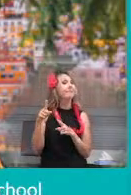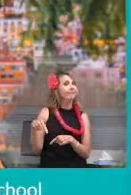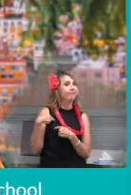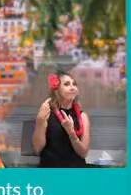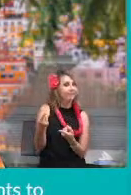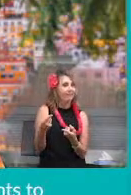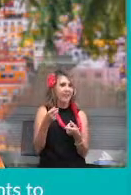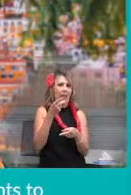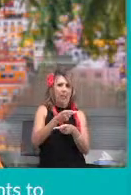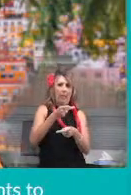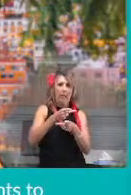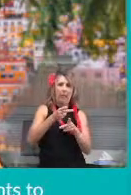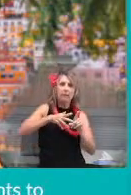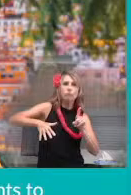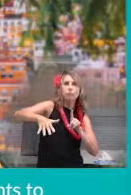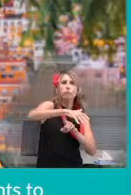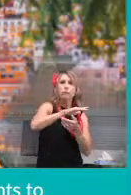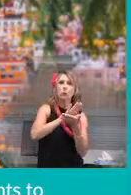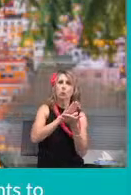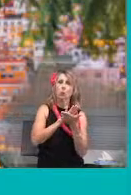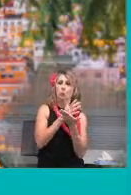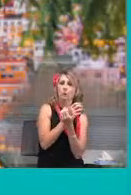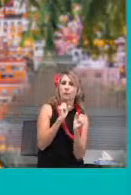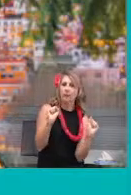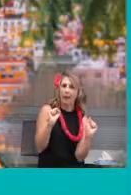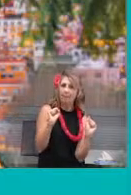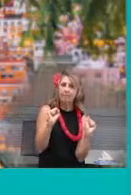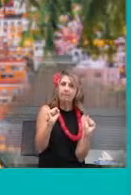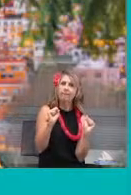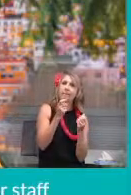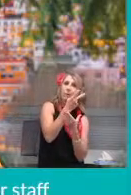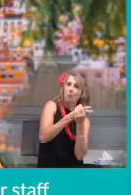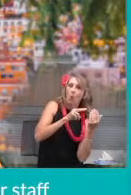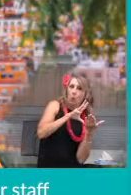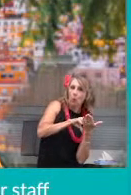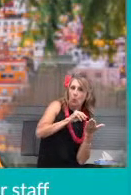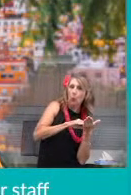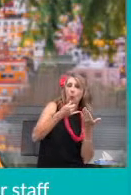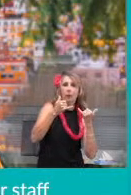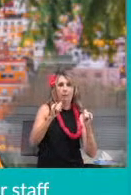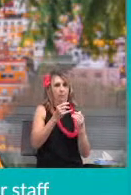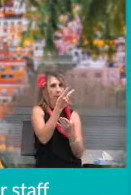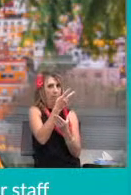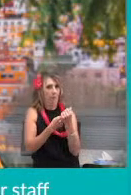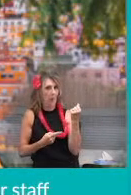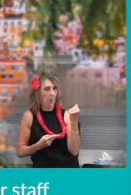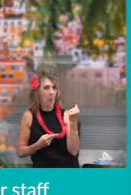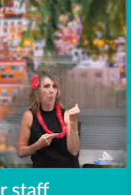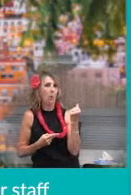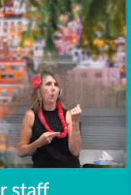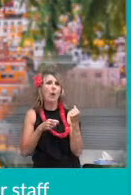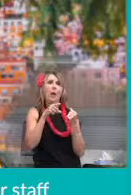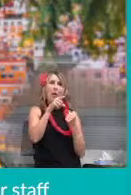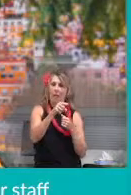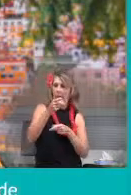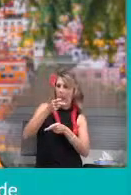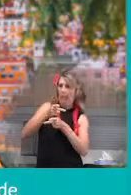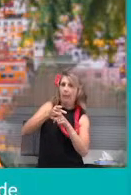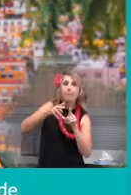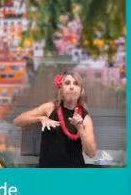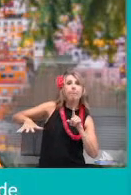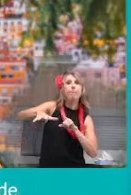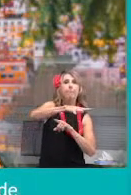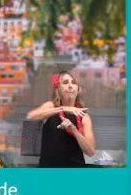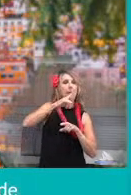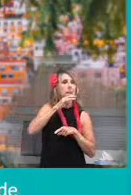to make our schools safe environments for our students to learn and play, and top-notch workspaces for our staff.